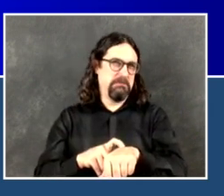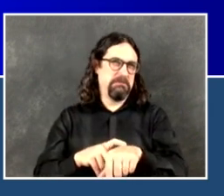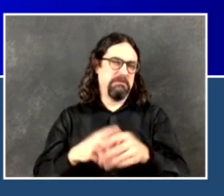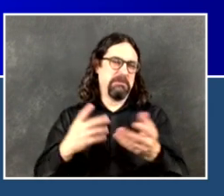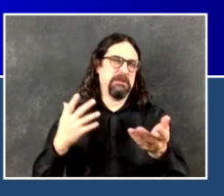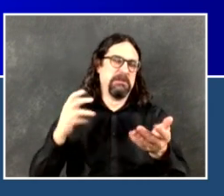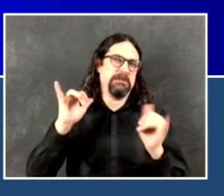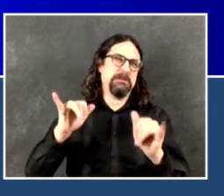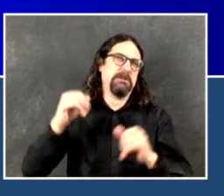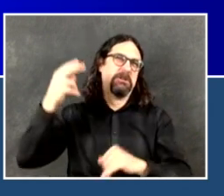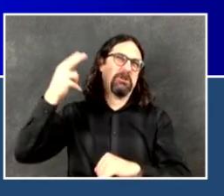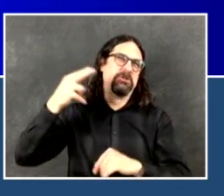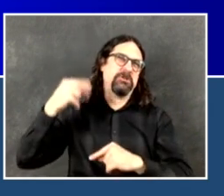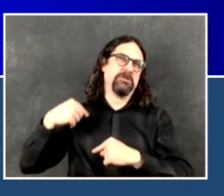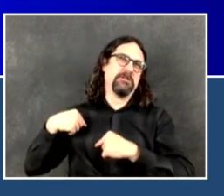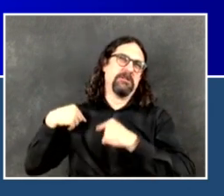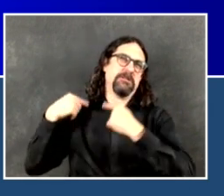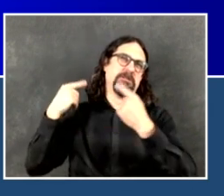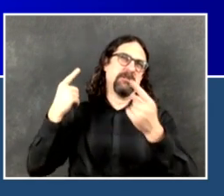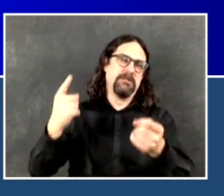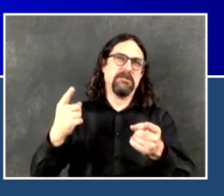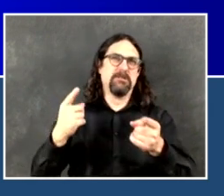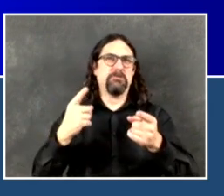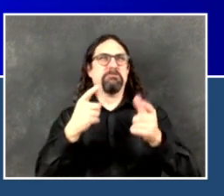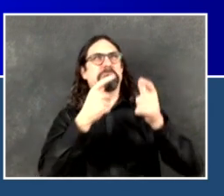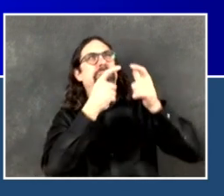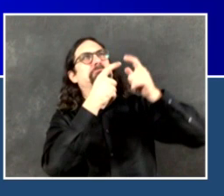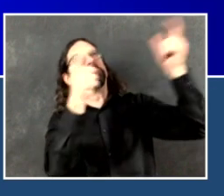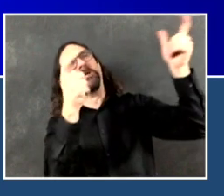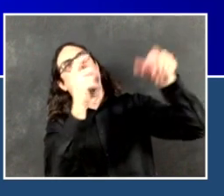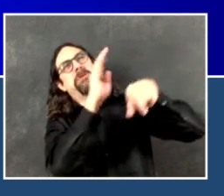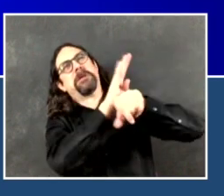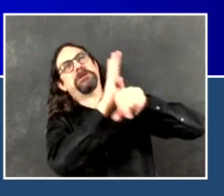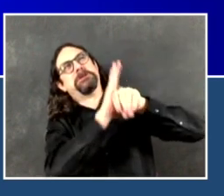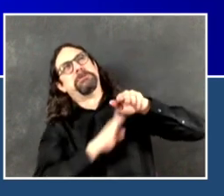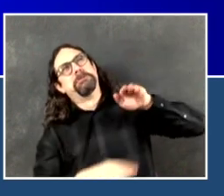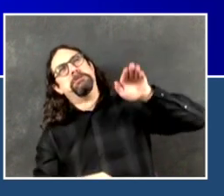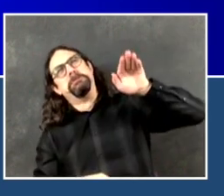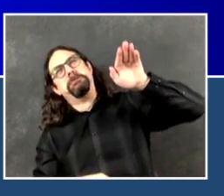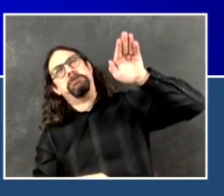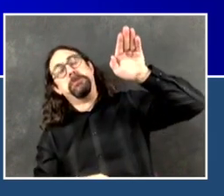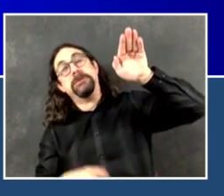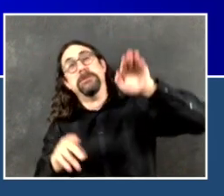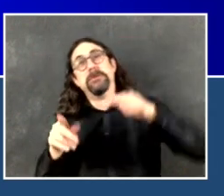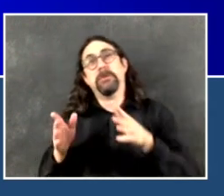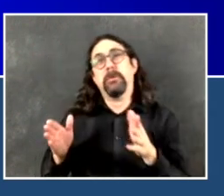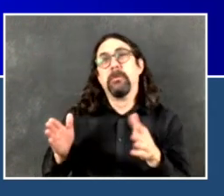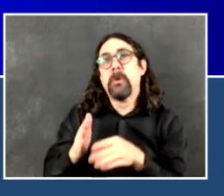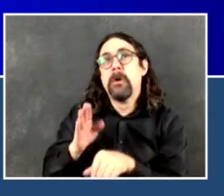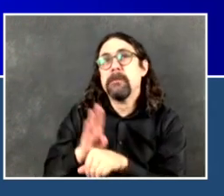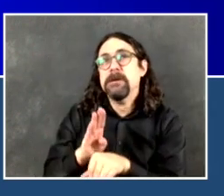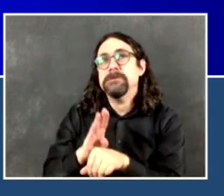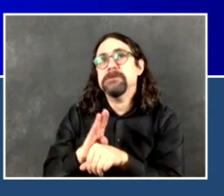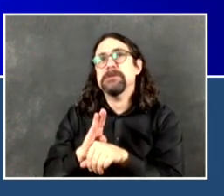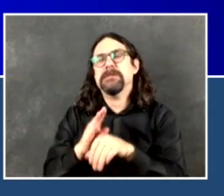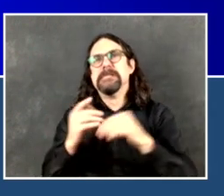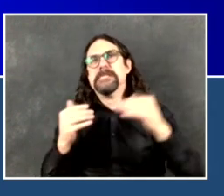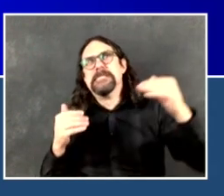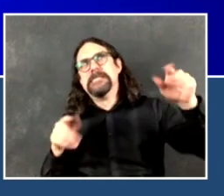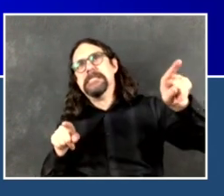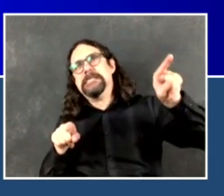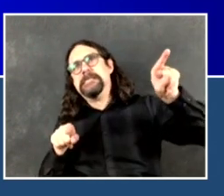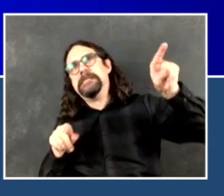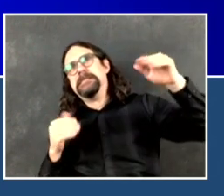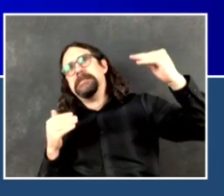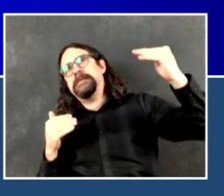our public hospitals, creating a guarantee of healthcare, and making sure people could get insurance, or if they couldn't get insurance, had